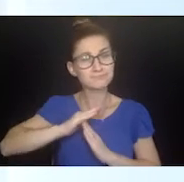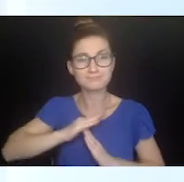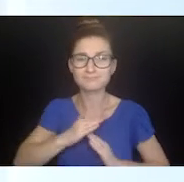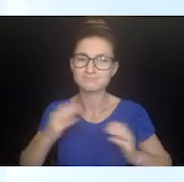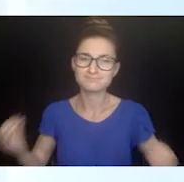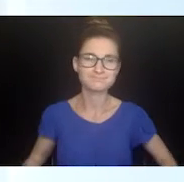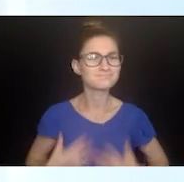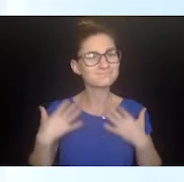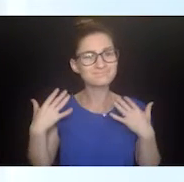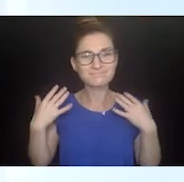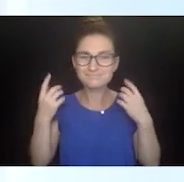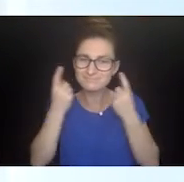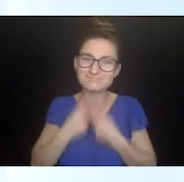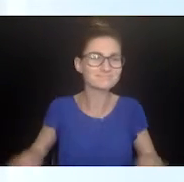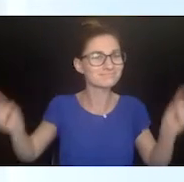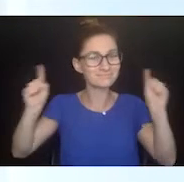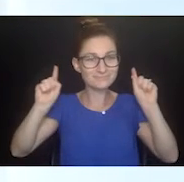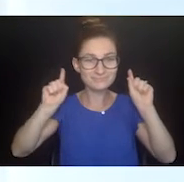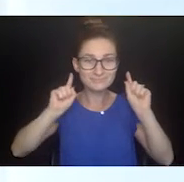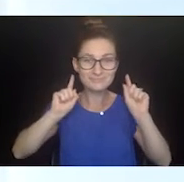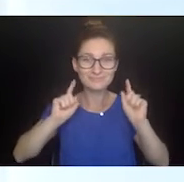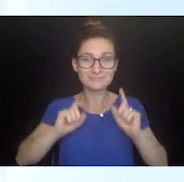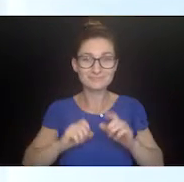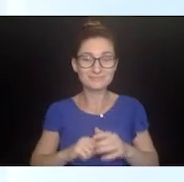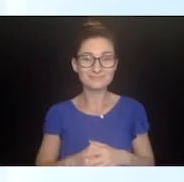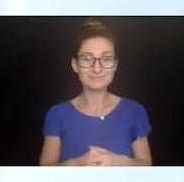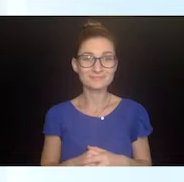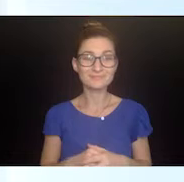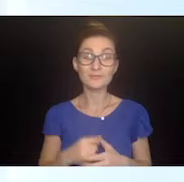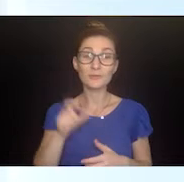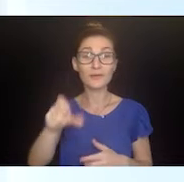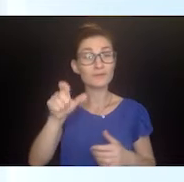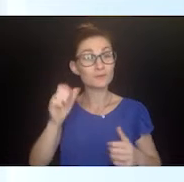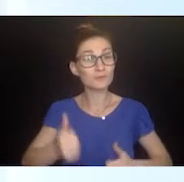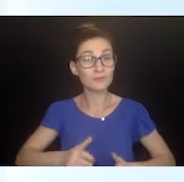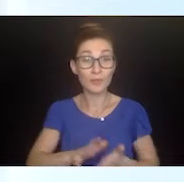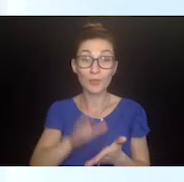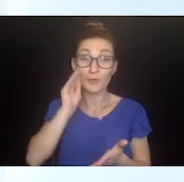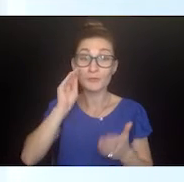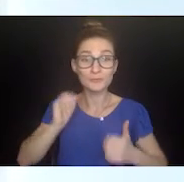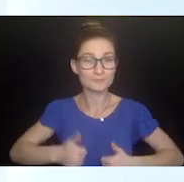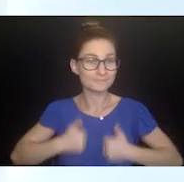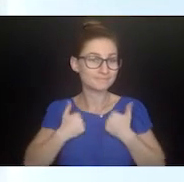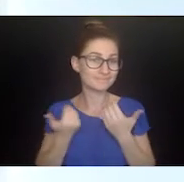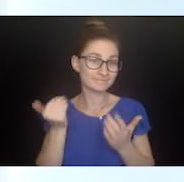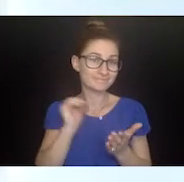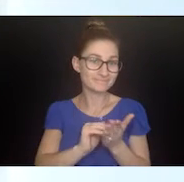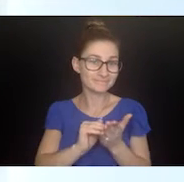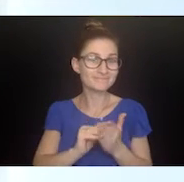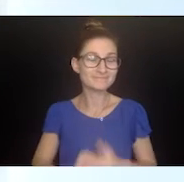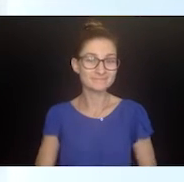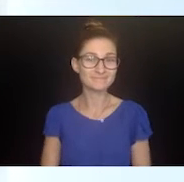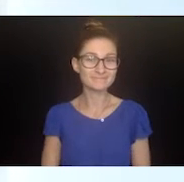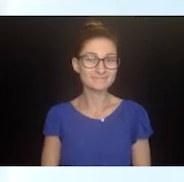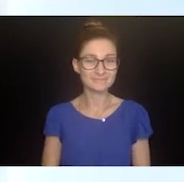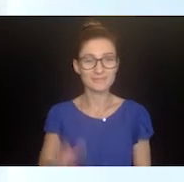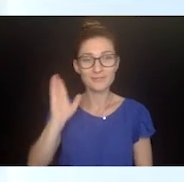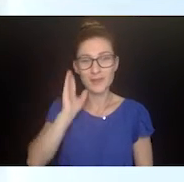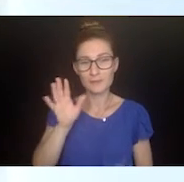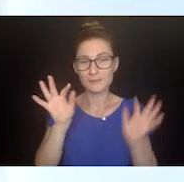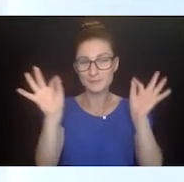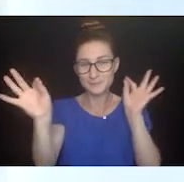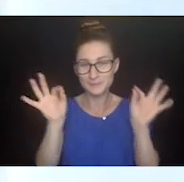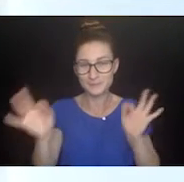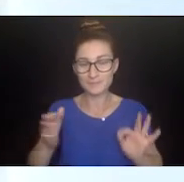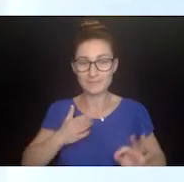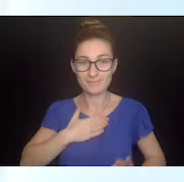most triumph, and you're learning to live again? Well, I'm going to take